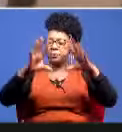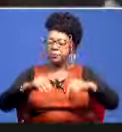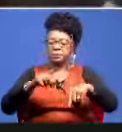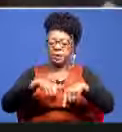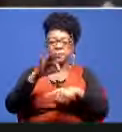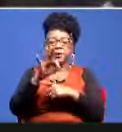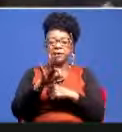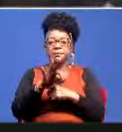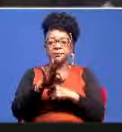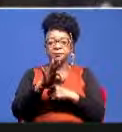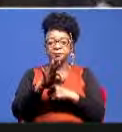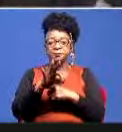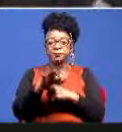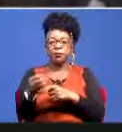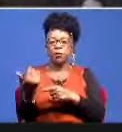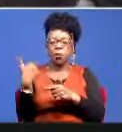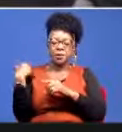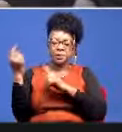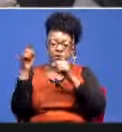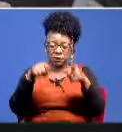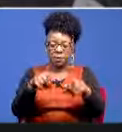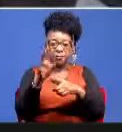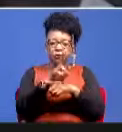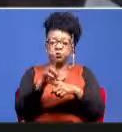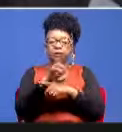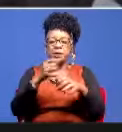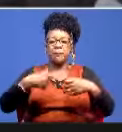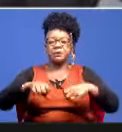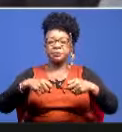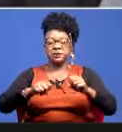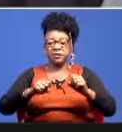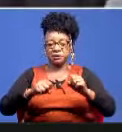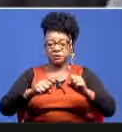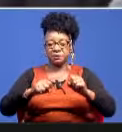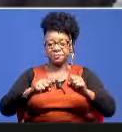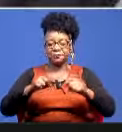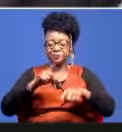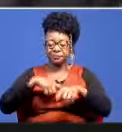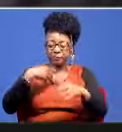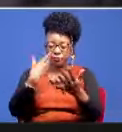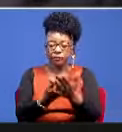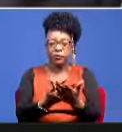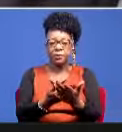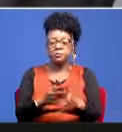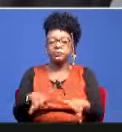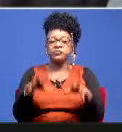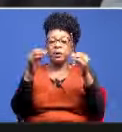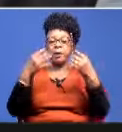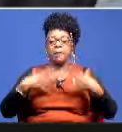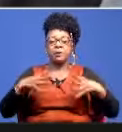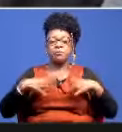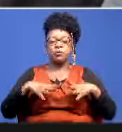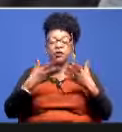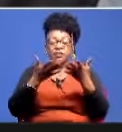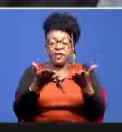a.m. Tukakimbia na tukitumia pikipiki. Kufika ndio tukapata hata kuna watu